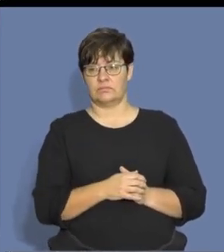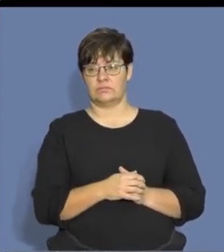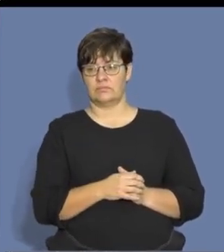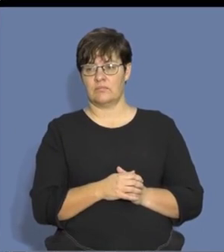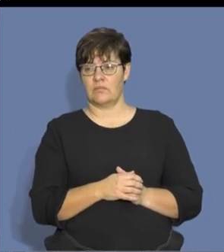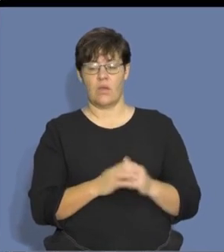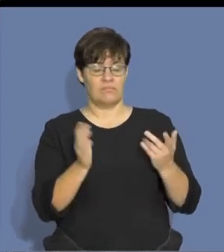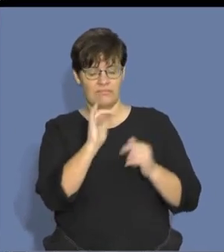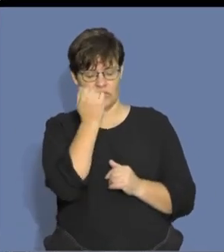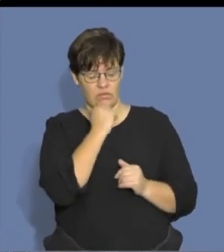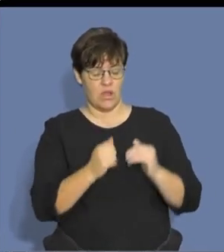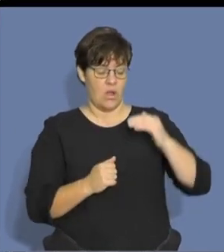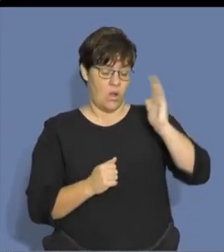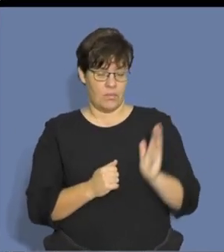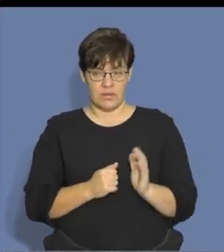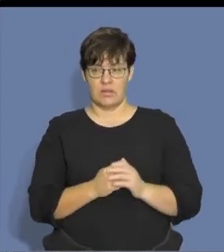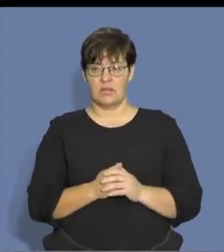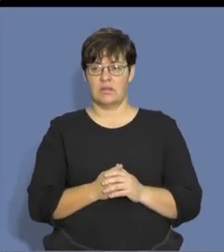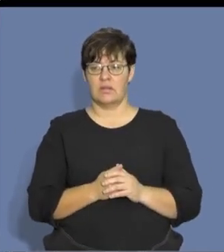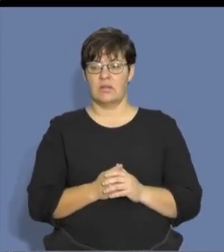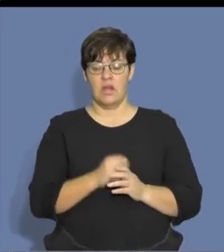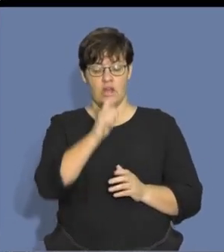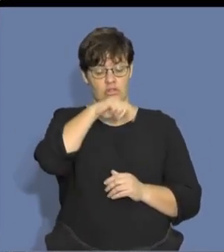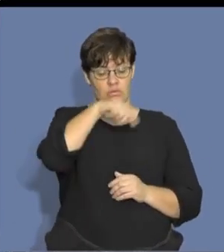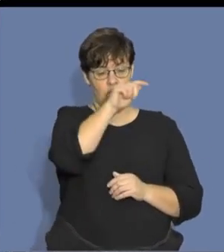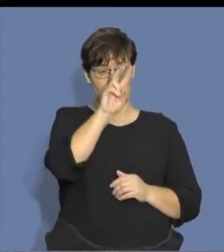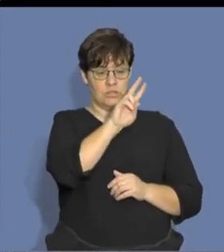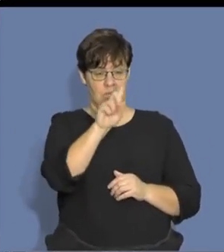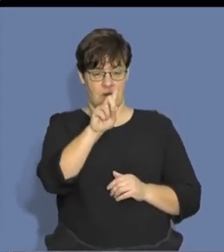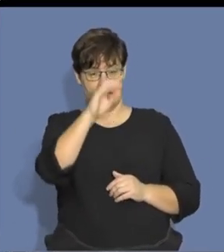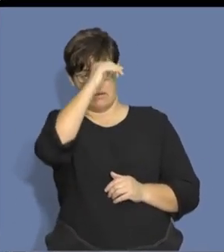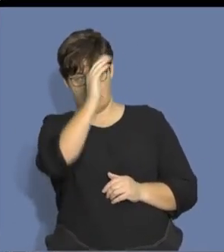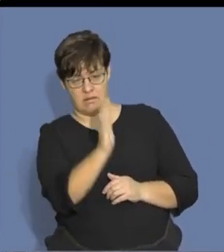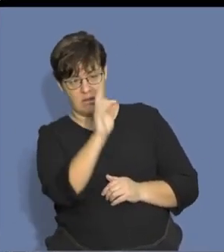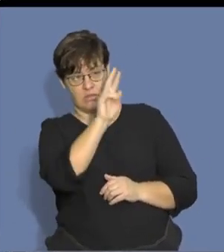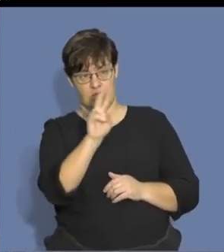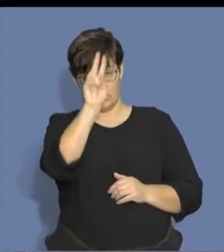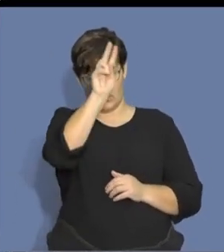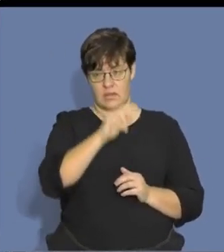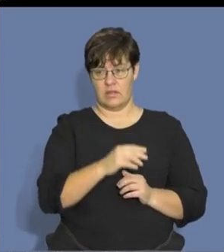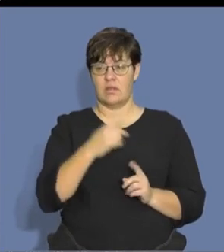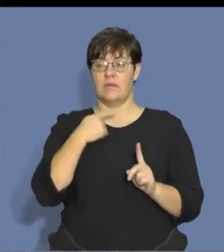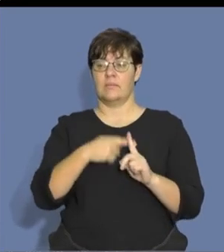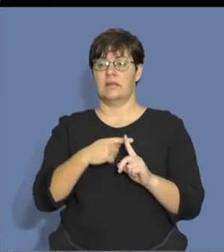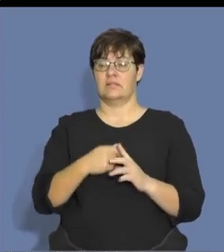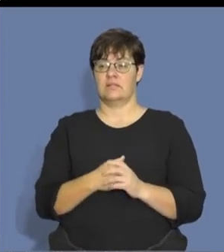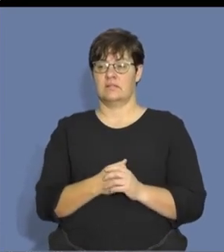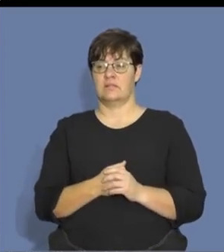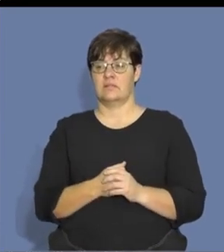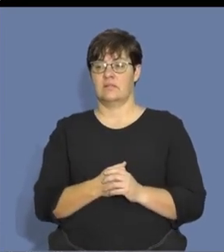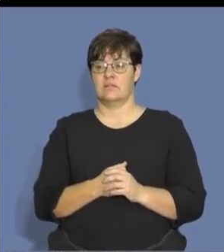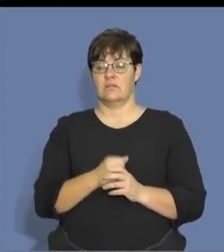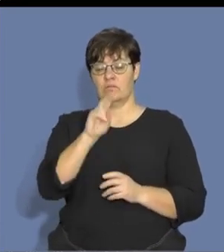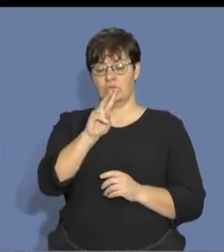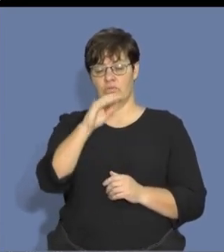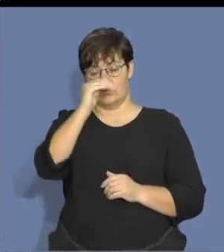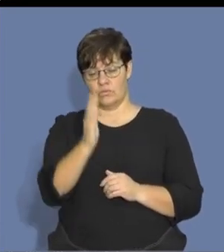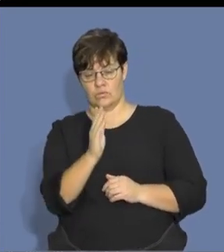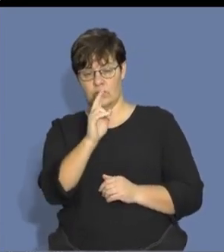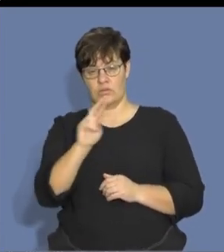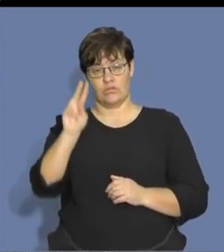doing open brackets, the square root of 21, close brackets squared, plus open brackets 2, close